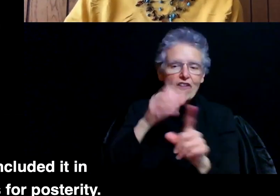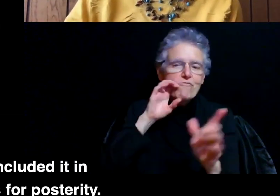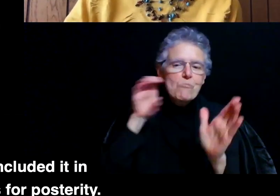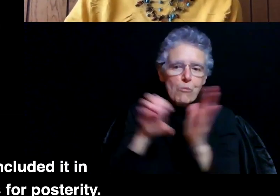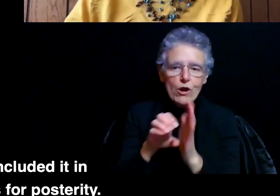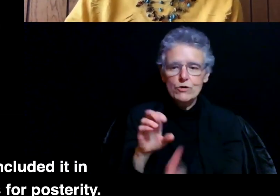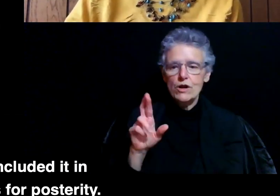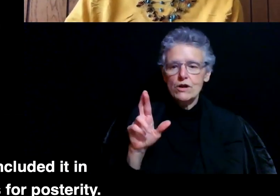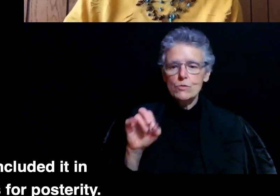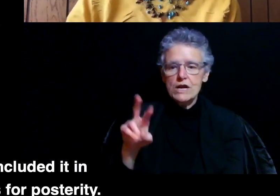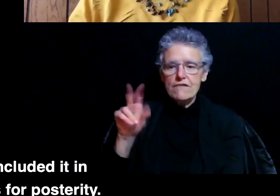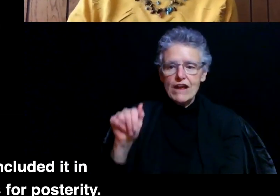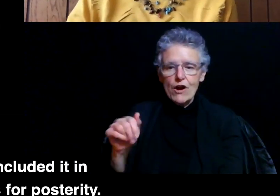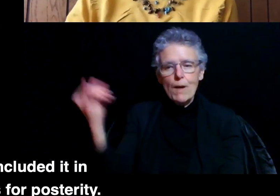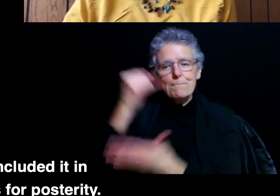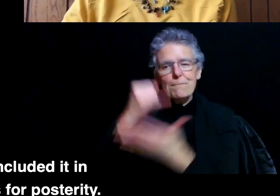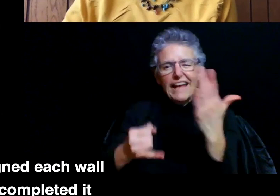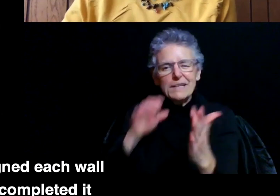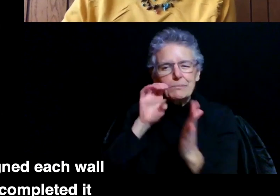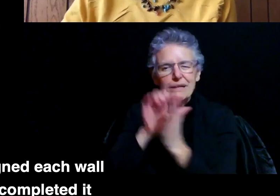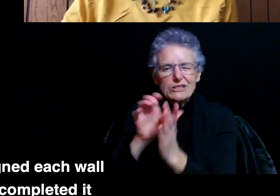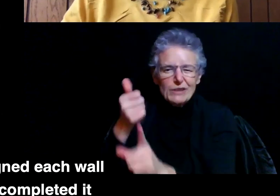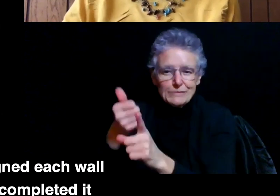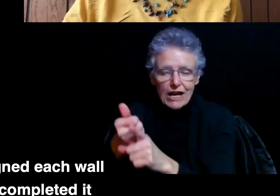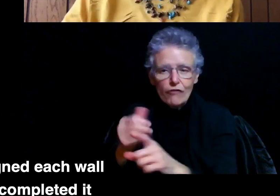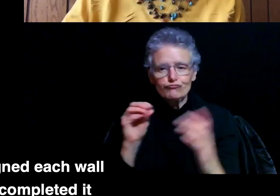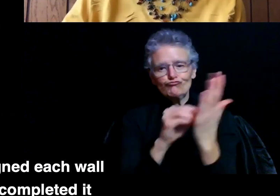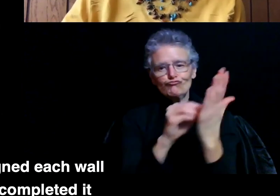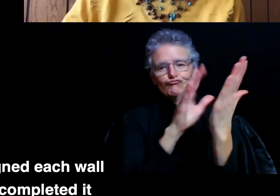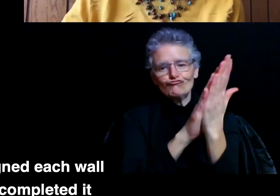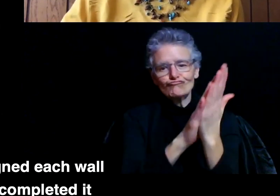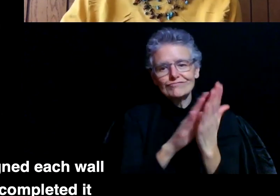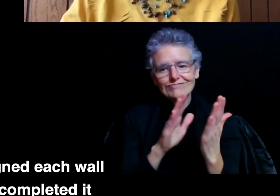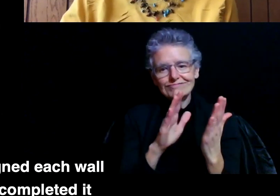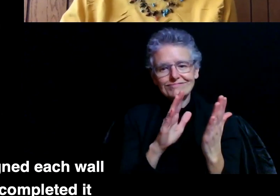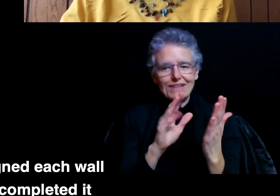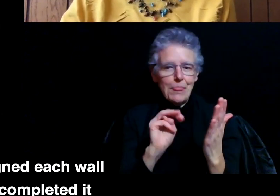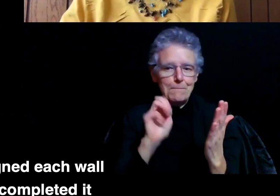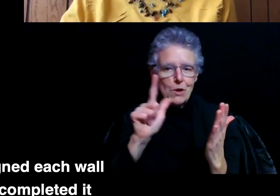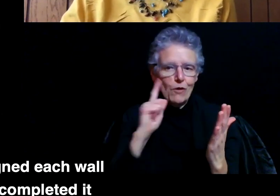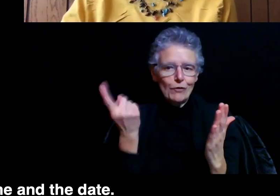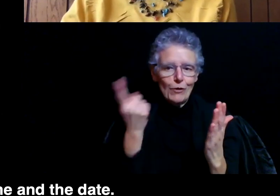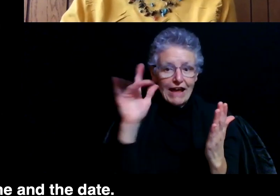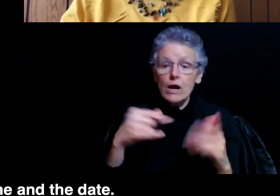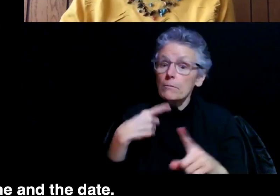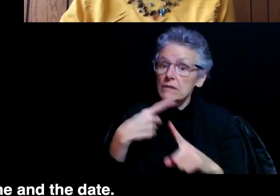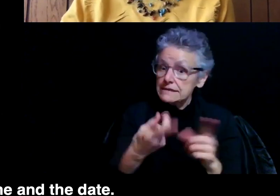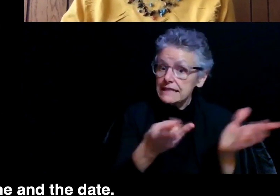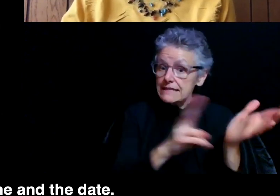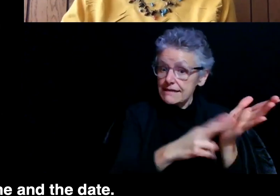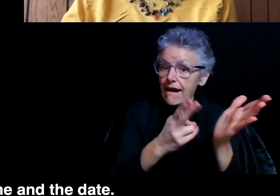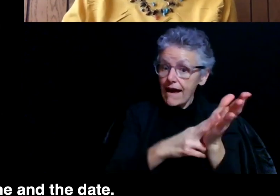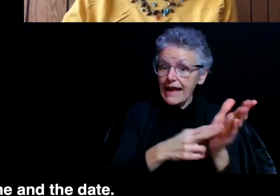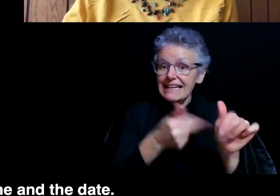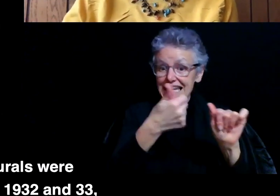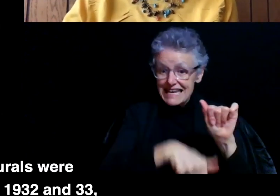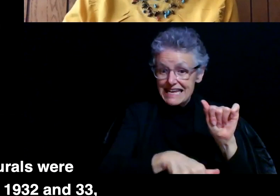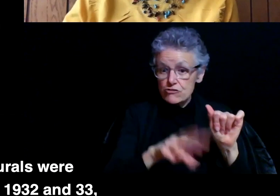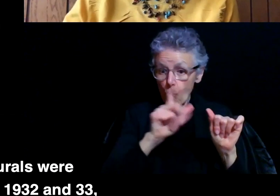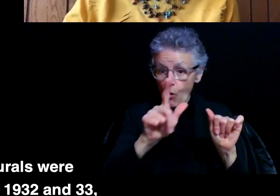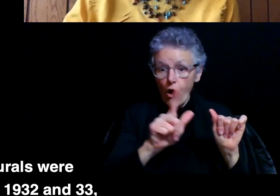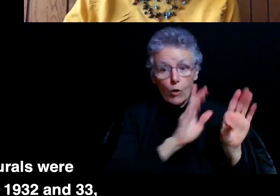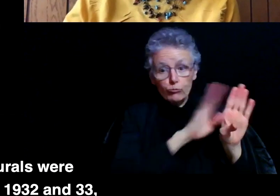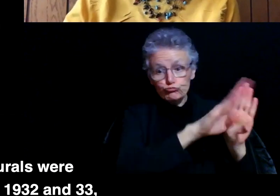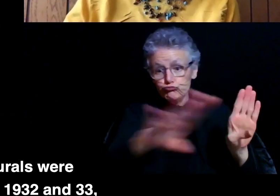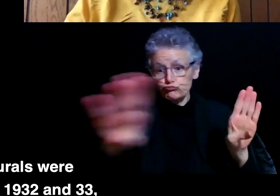it in the murals for posterity. He also signed each wall when he completed it with his name and the date. The